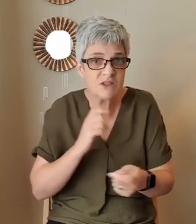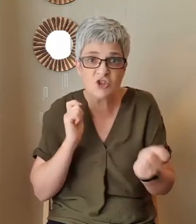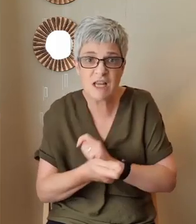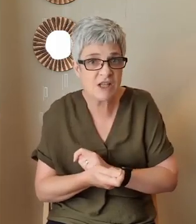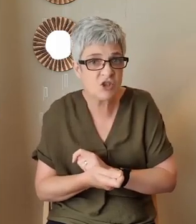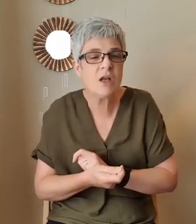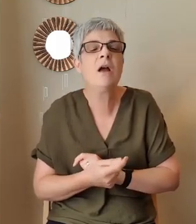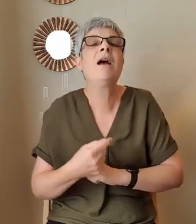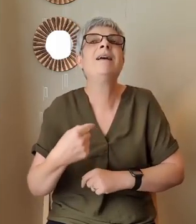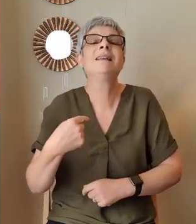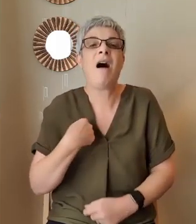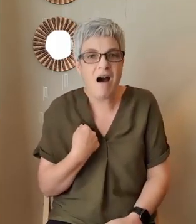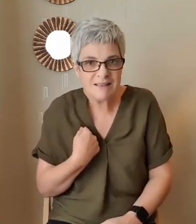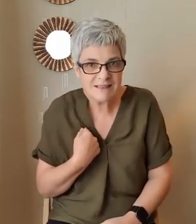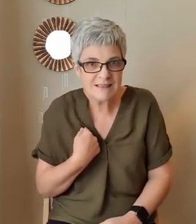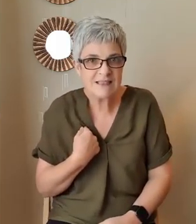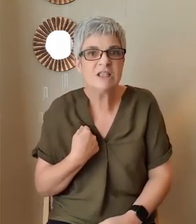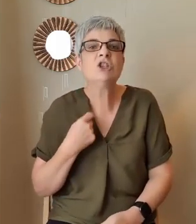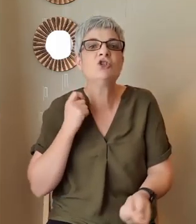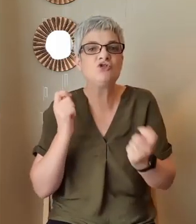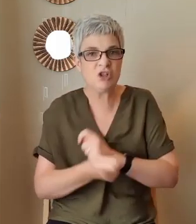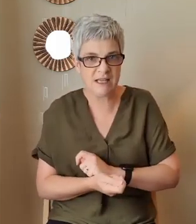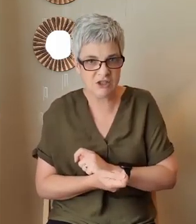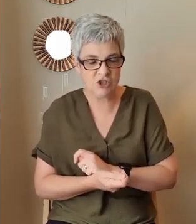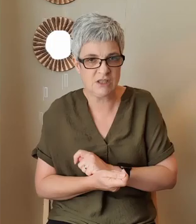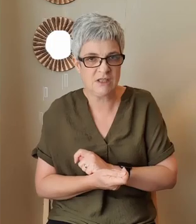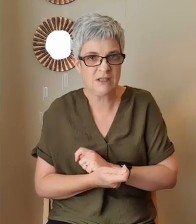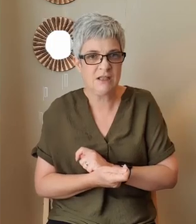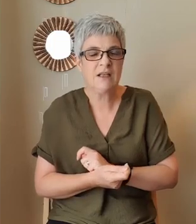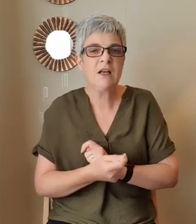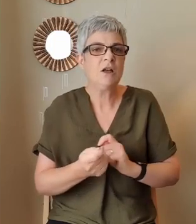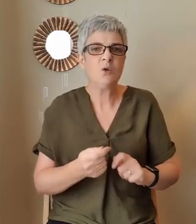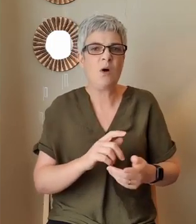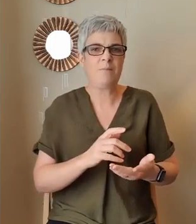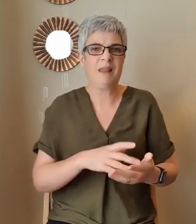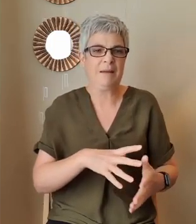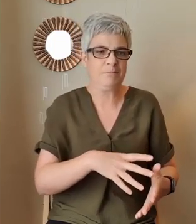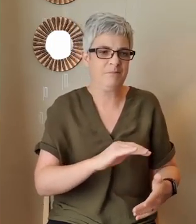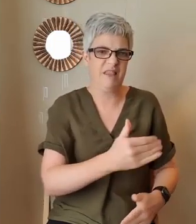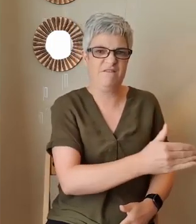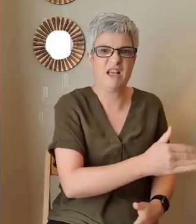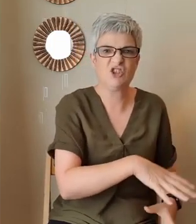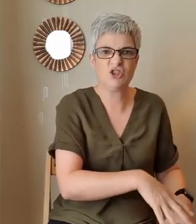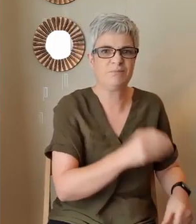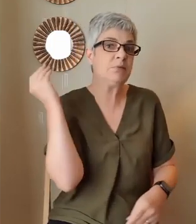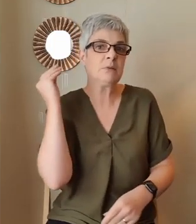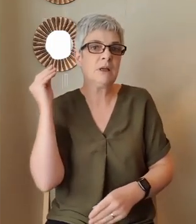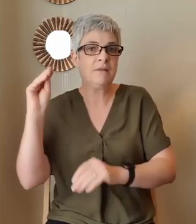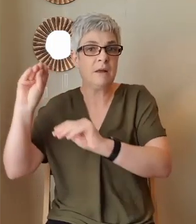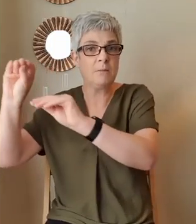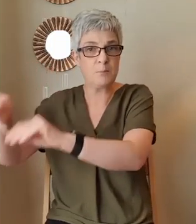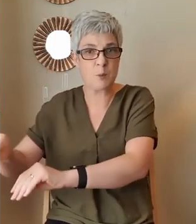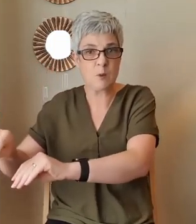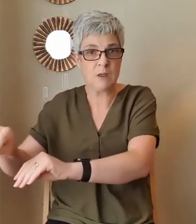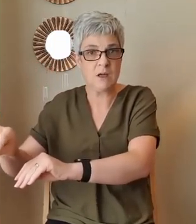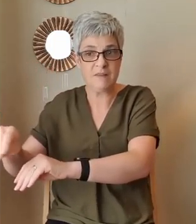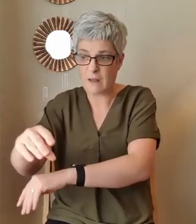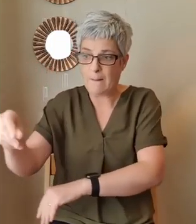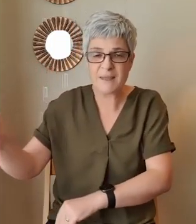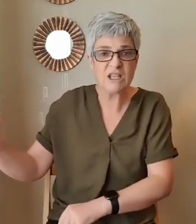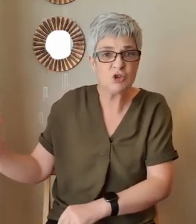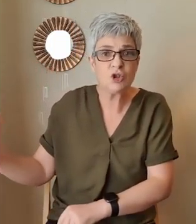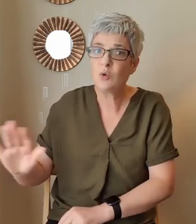changed, but about us being changed. It's not that we get taken from, as it were, being in the belly of the fish and then we're brought back to being on